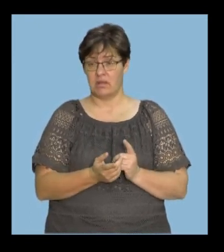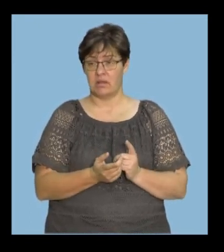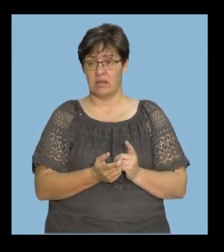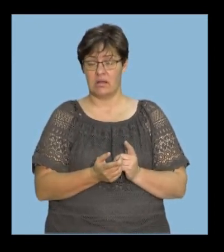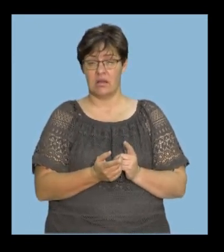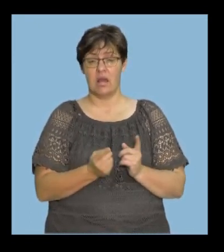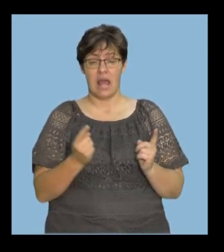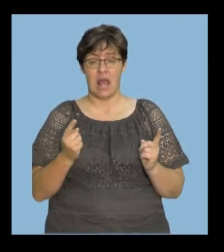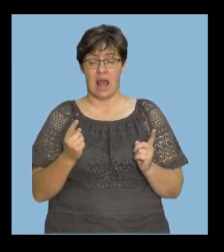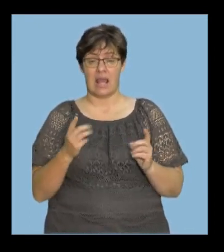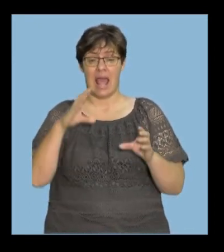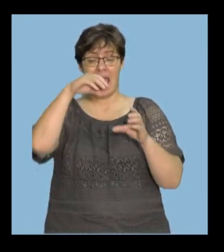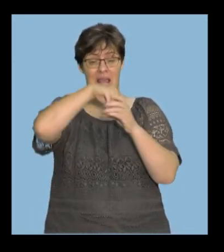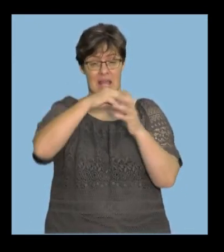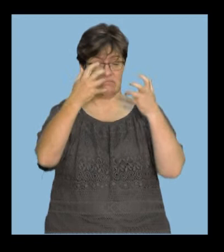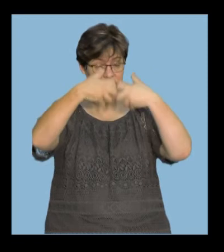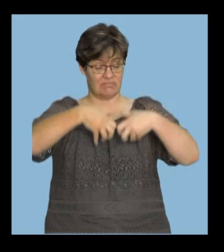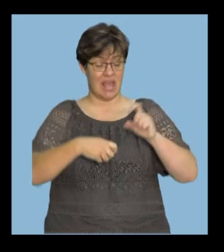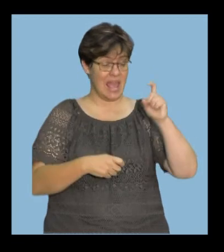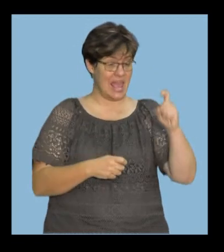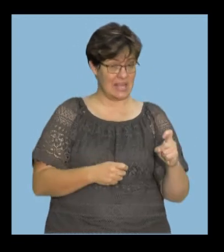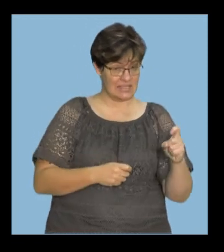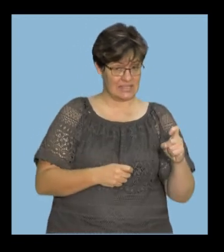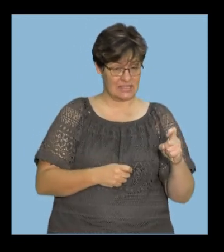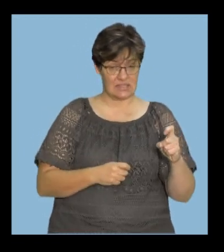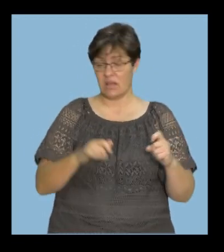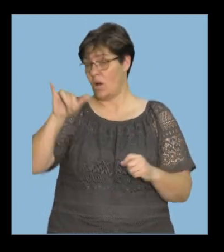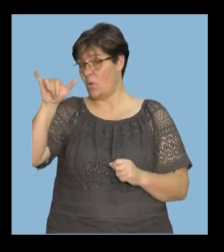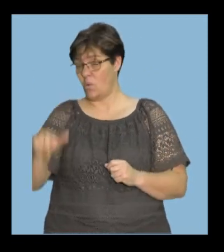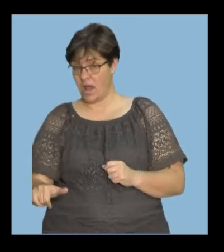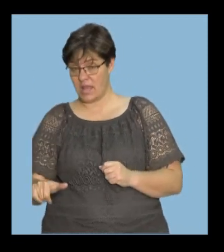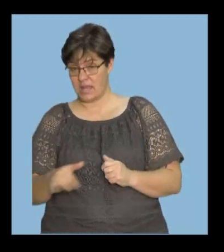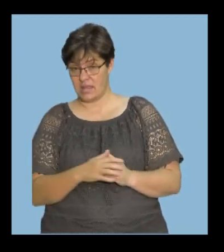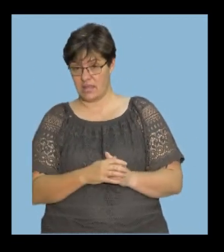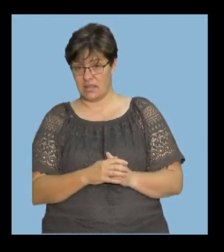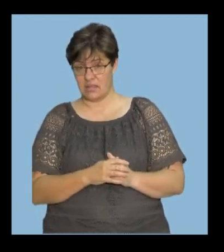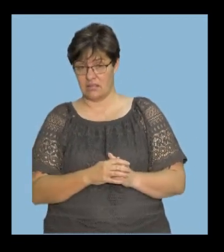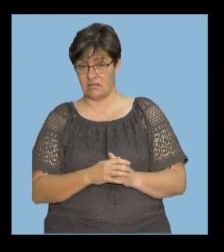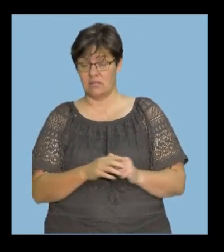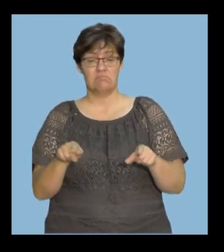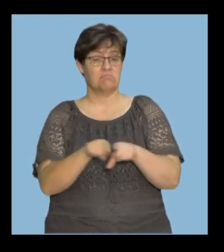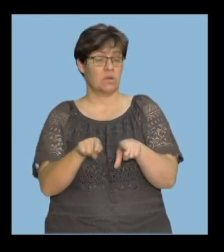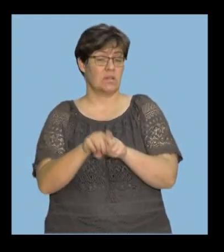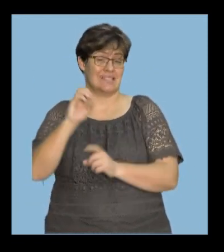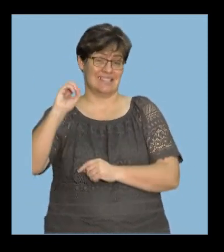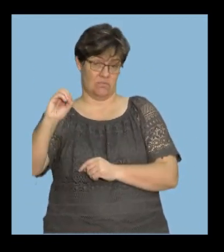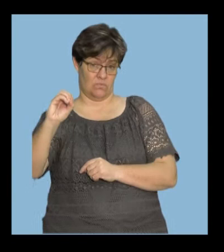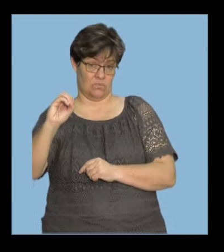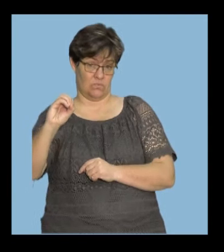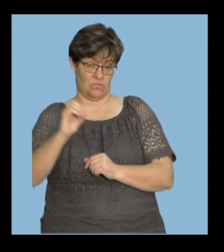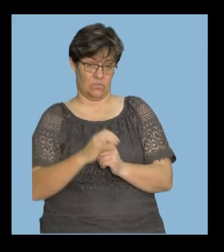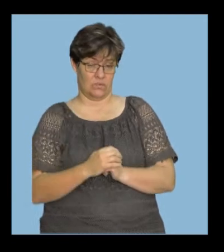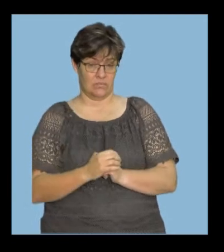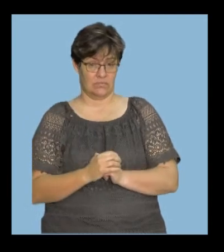elements in the intersection of X and Y is going to be 0.